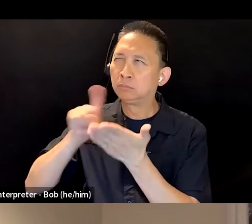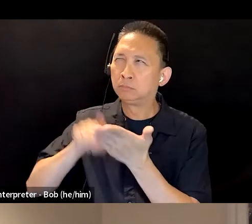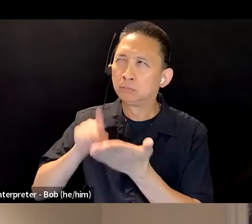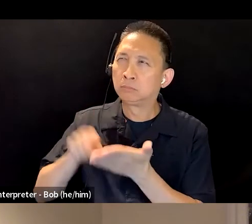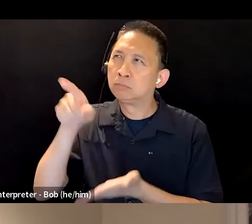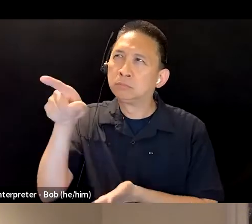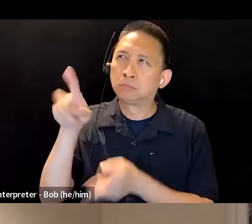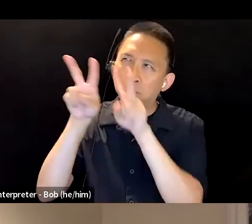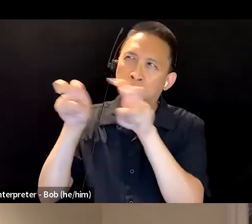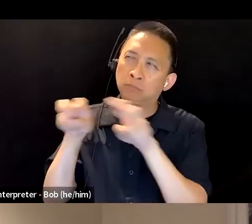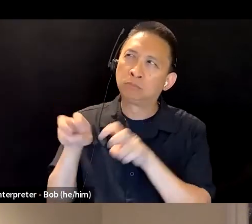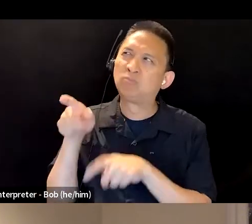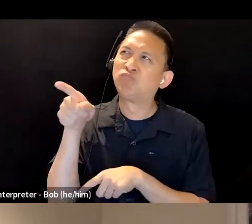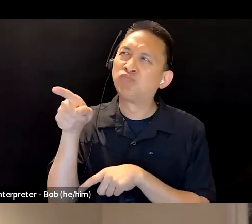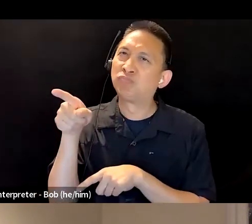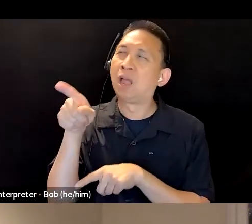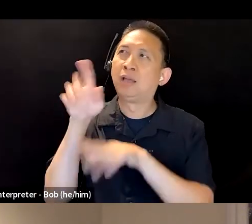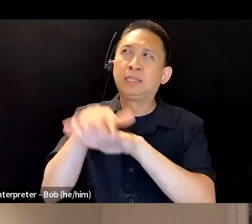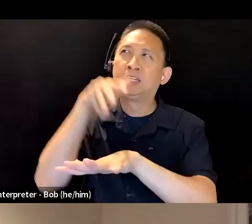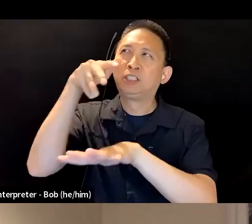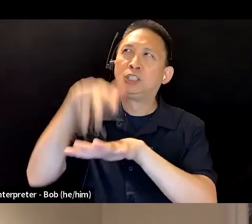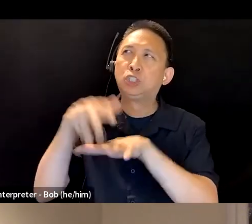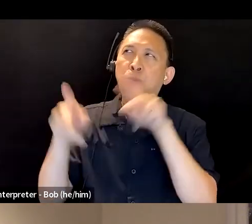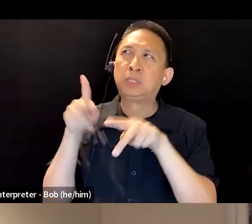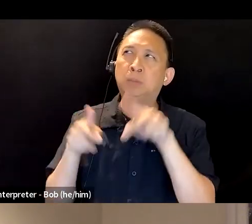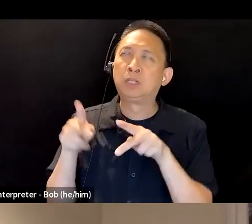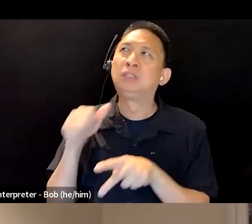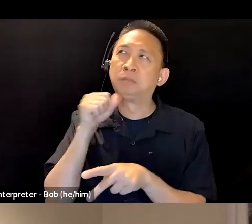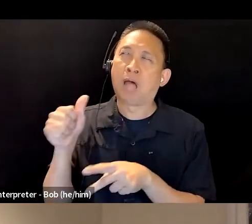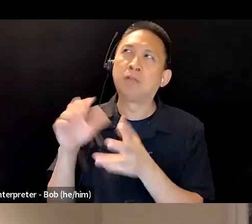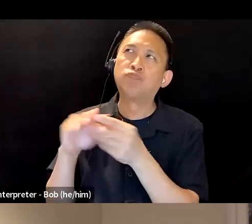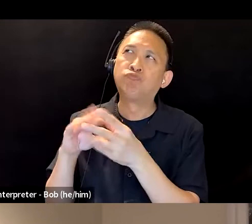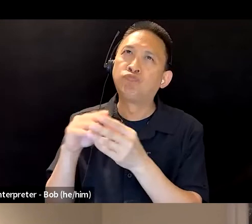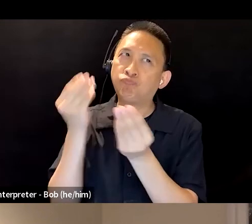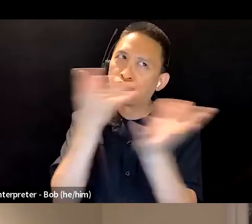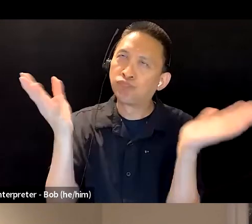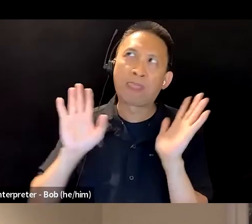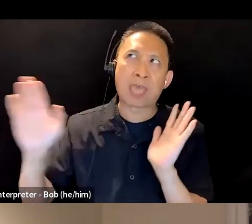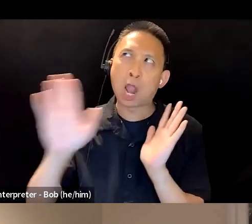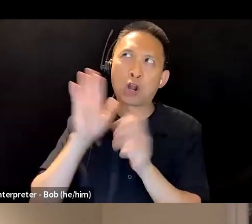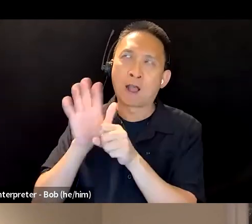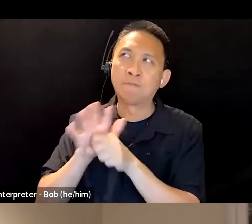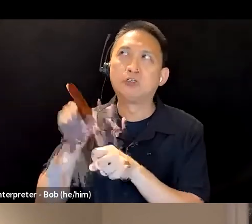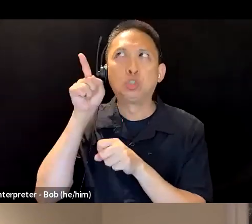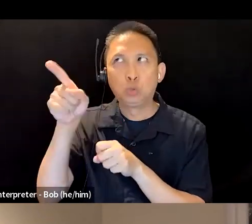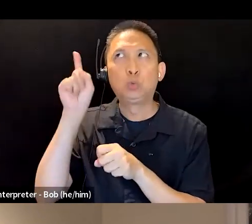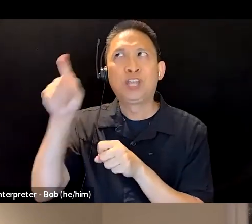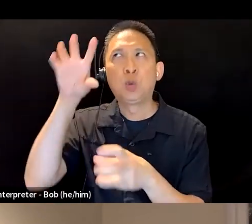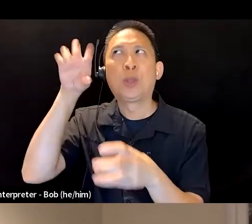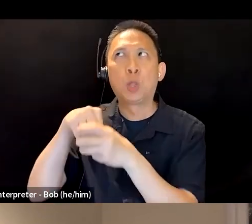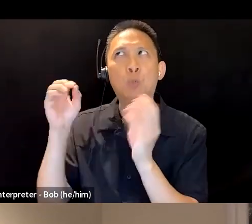being told by our indigenous populations, by Black and racialized filmmakers. So they pushed them to do an equity